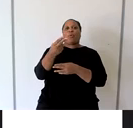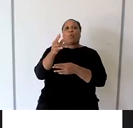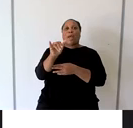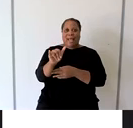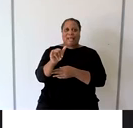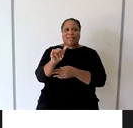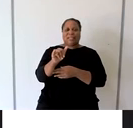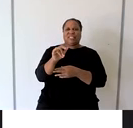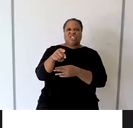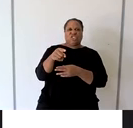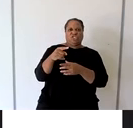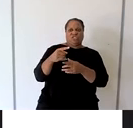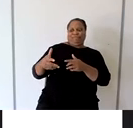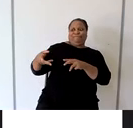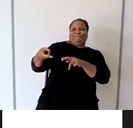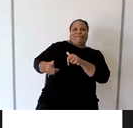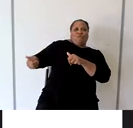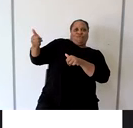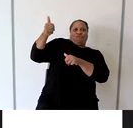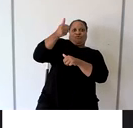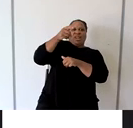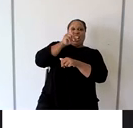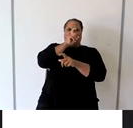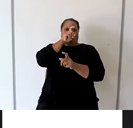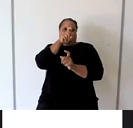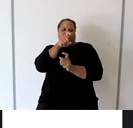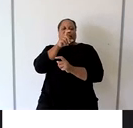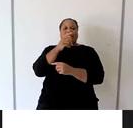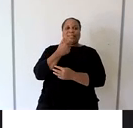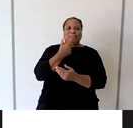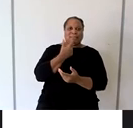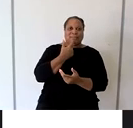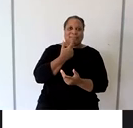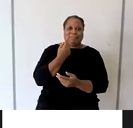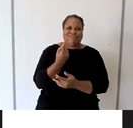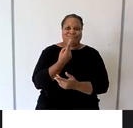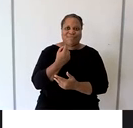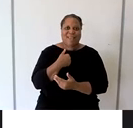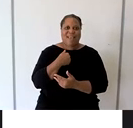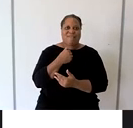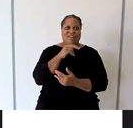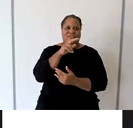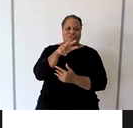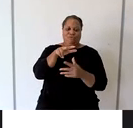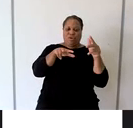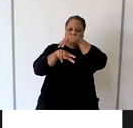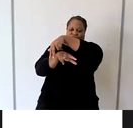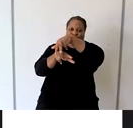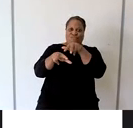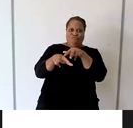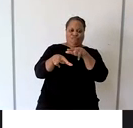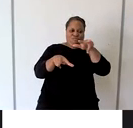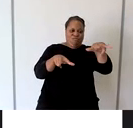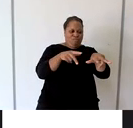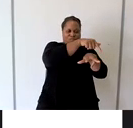of the Grand High Witch. And this character was created as only having three fingers on each hand, which portrays